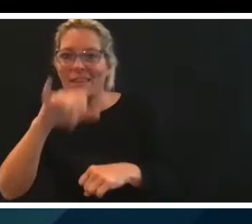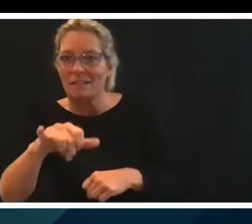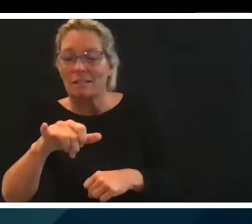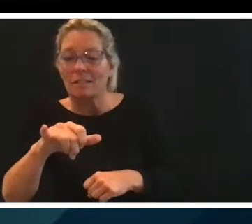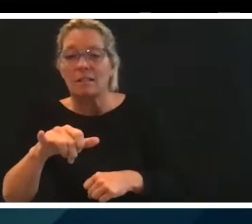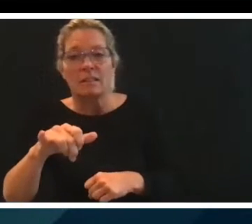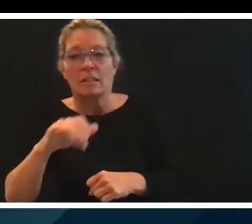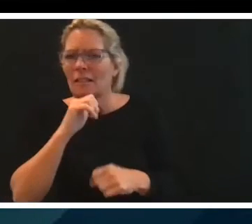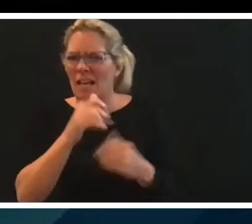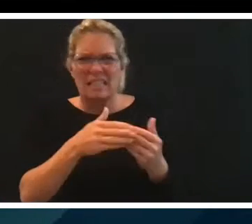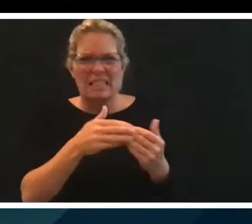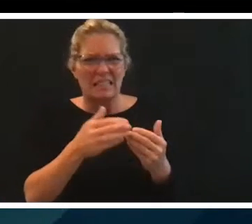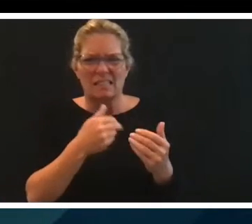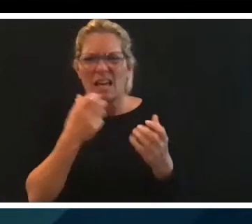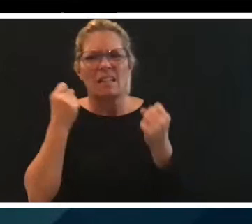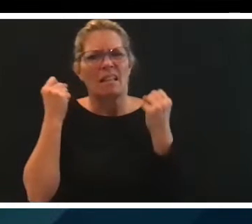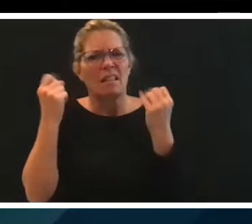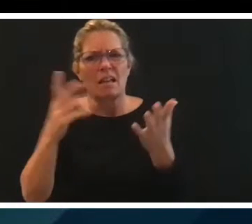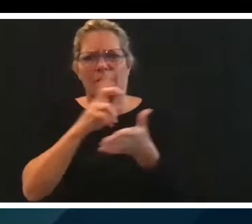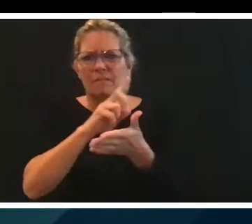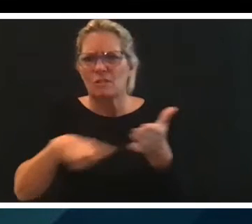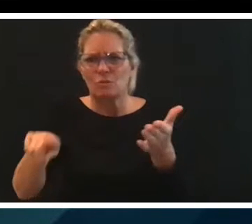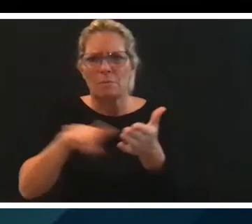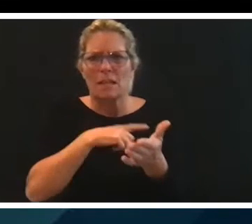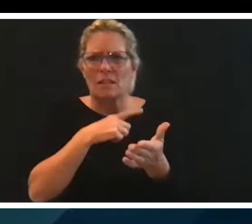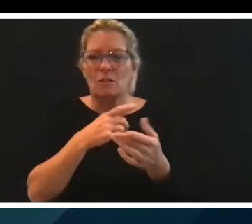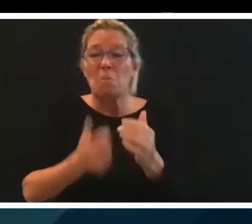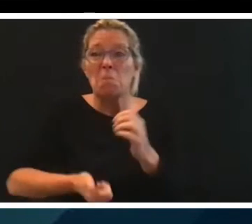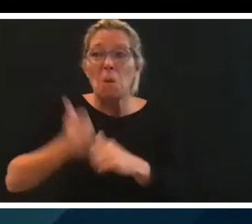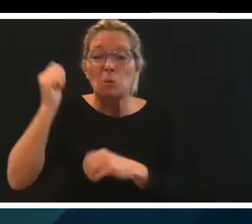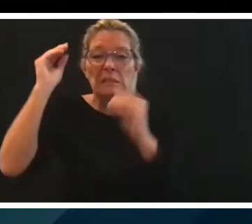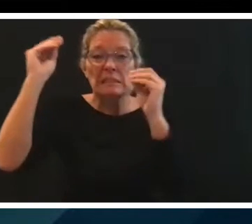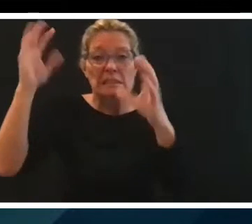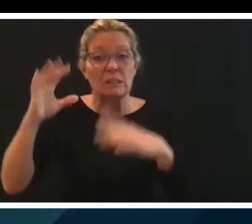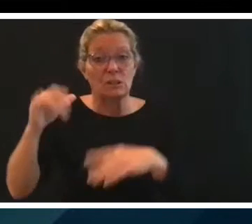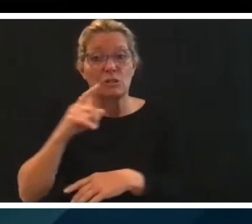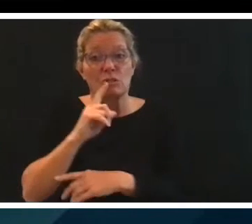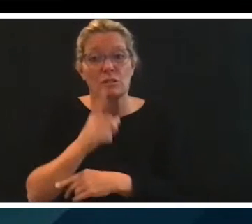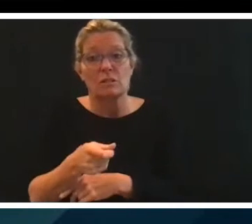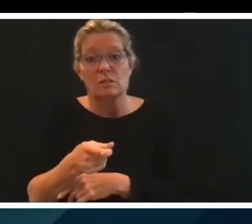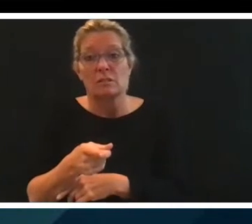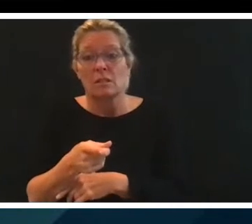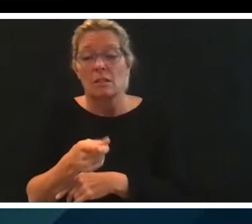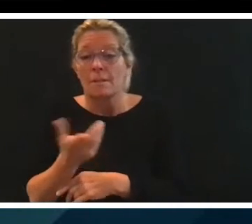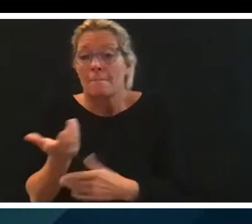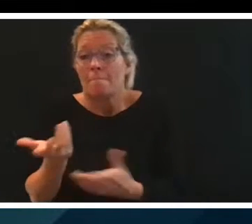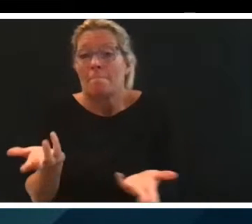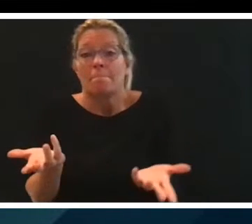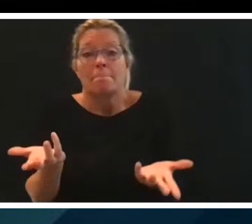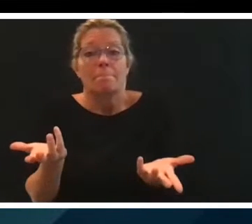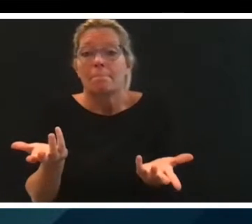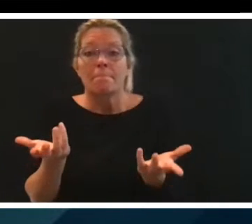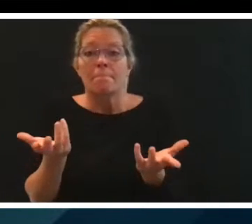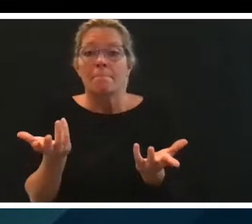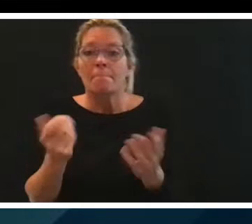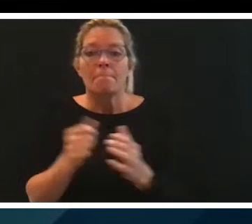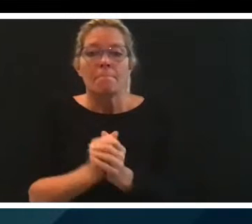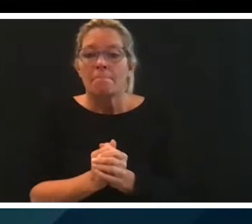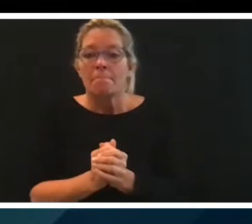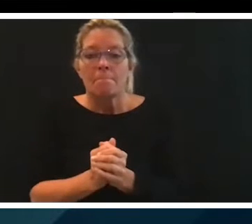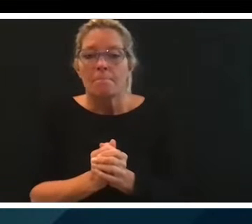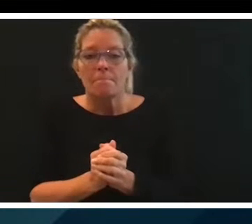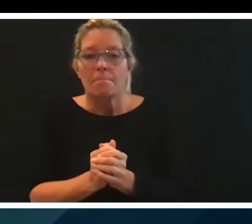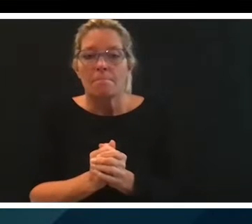lot of discrimination in school, mostly by teachers. People that just you know, when they